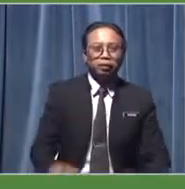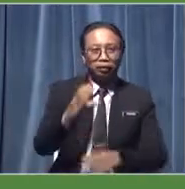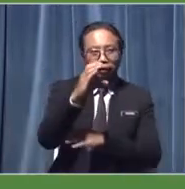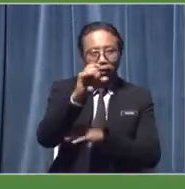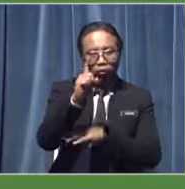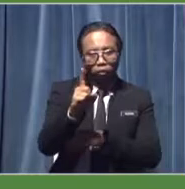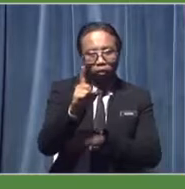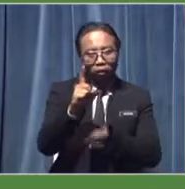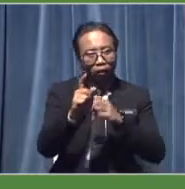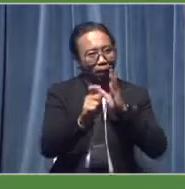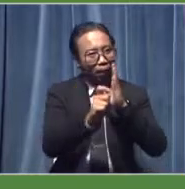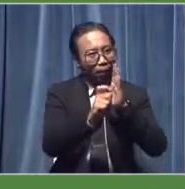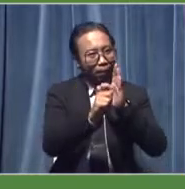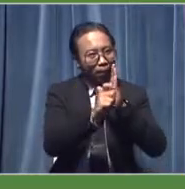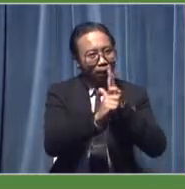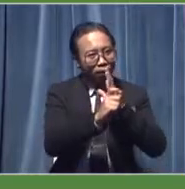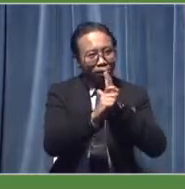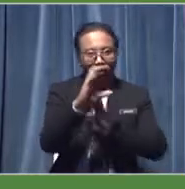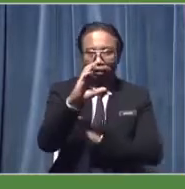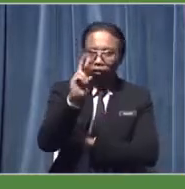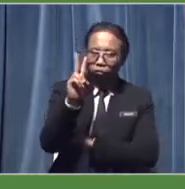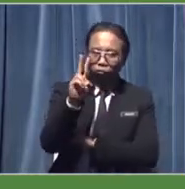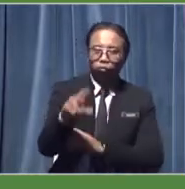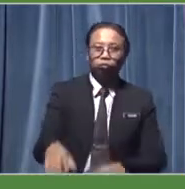C1 plus C2.